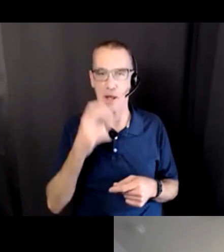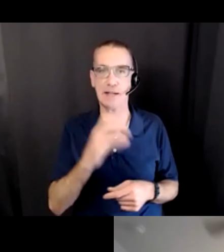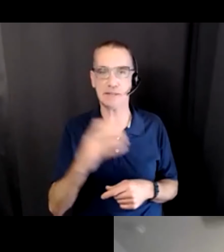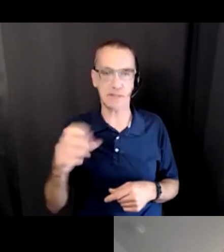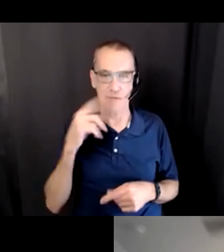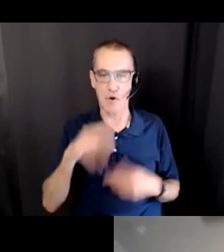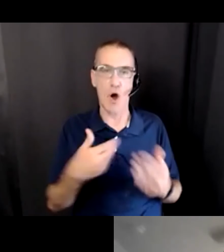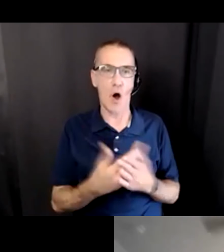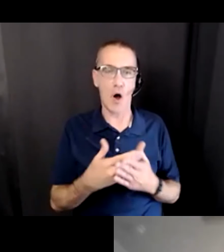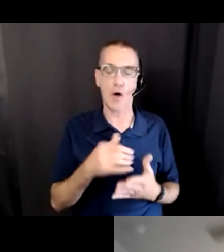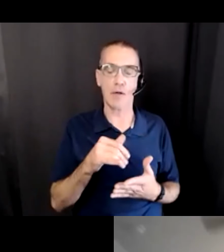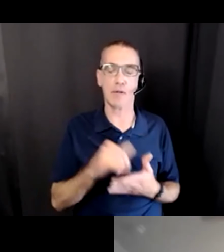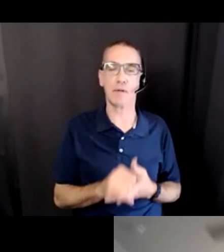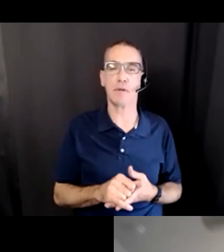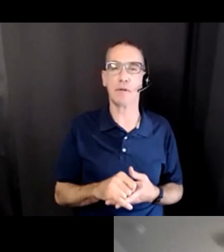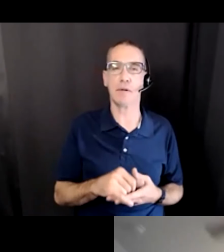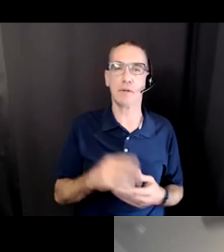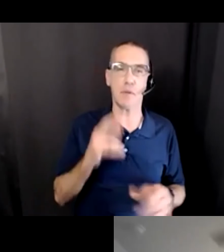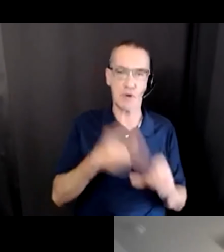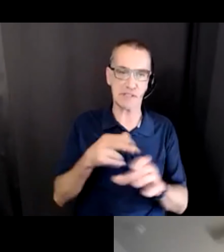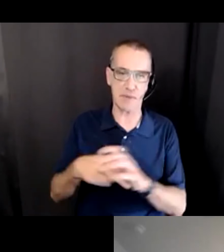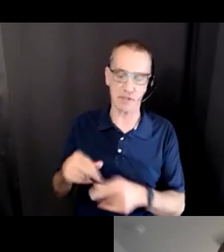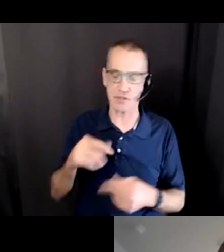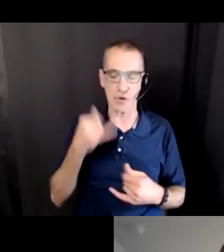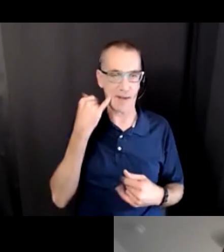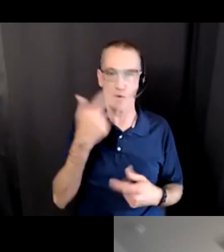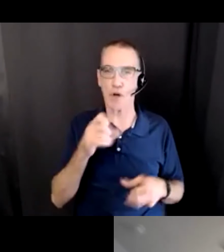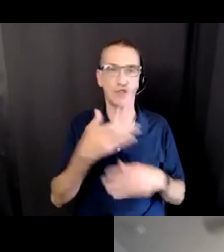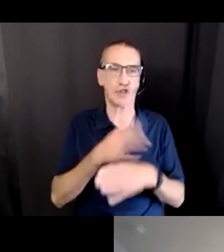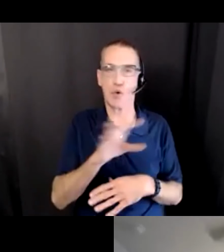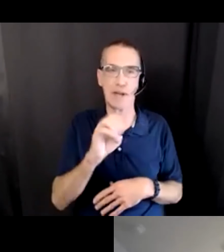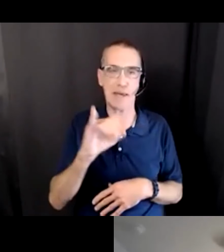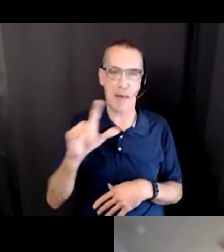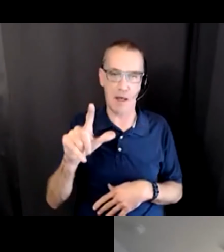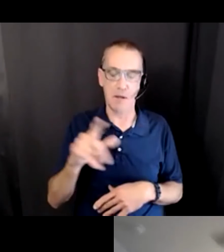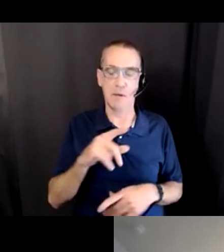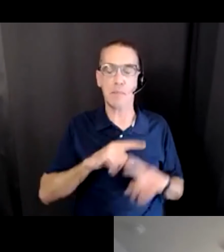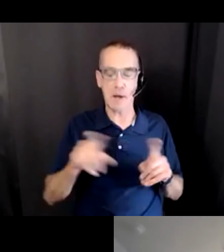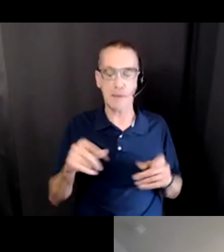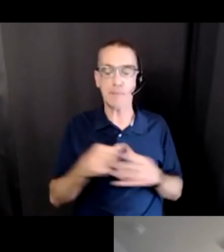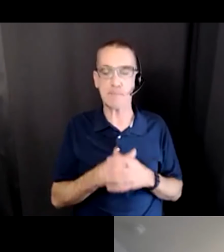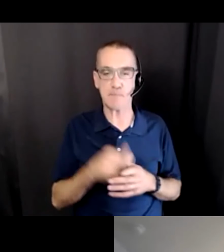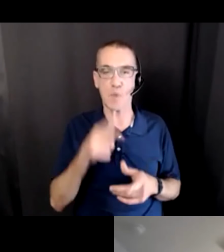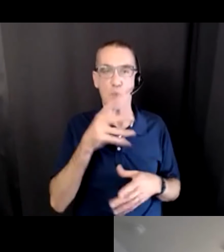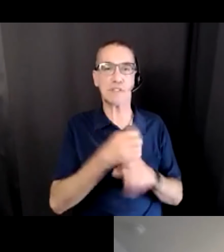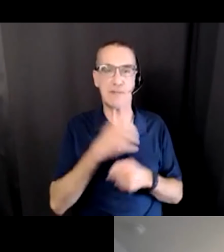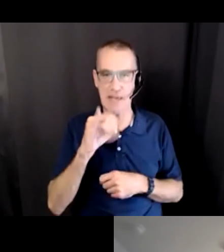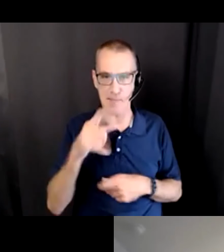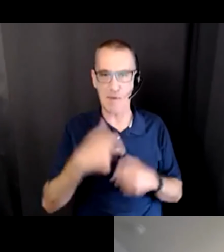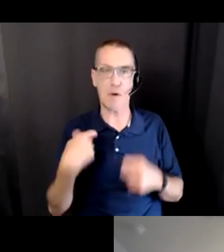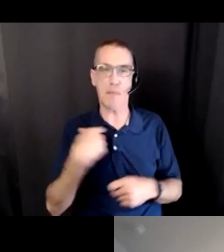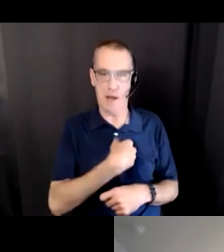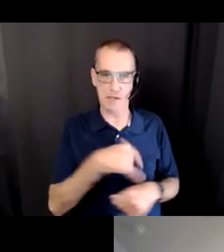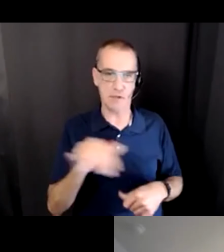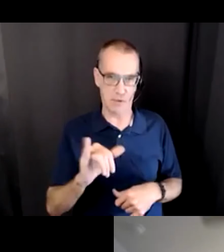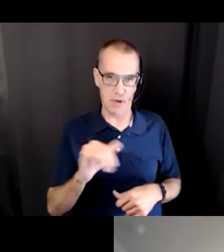all the participants, just in case you don't want to share your emails. But yeah, you'll receive an email from us, as